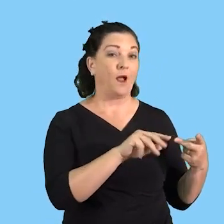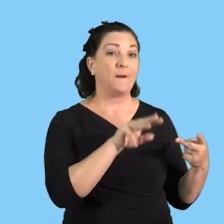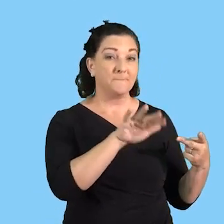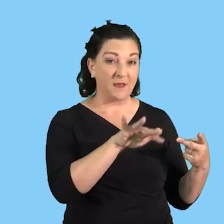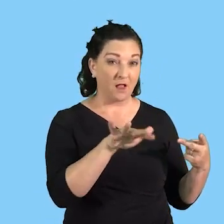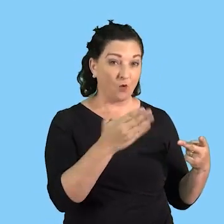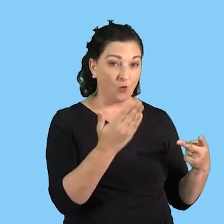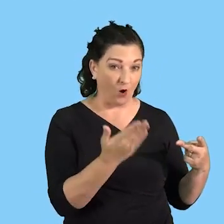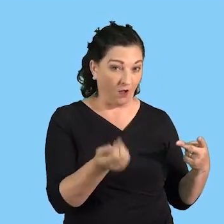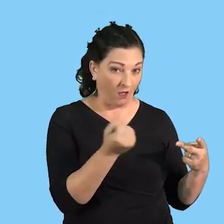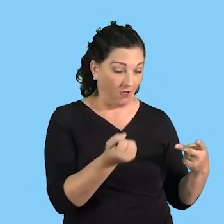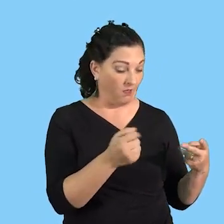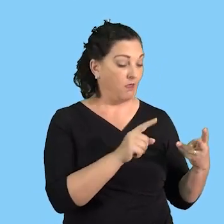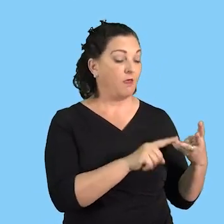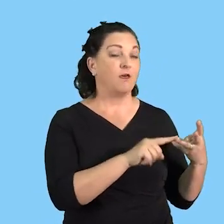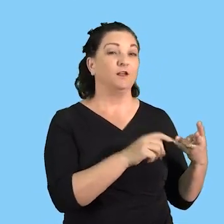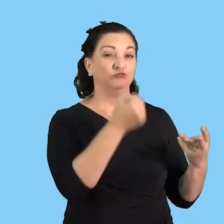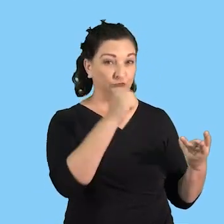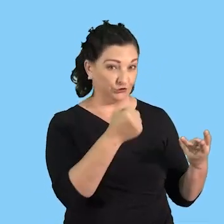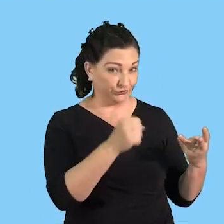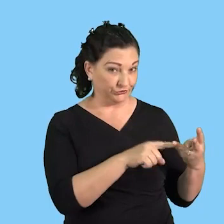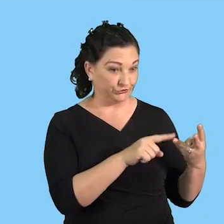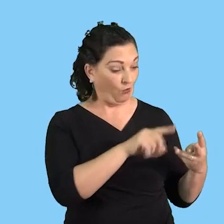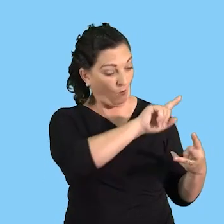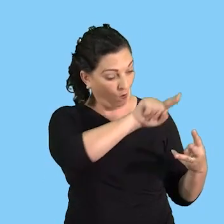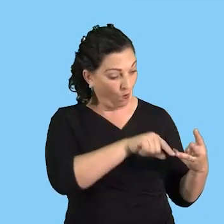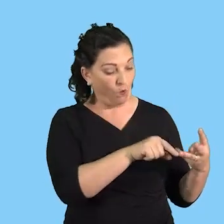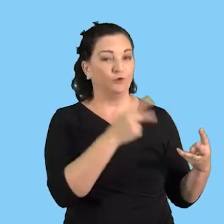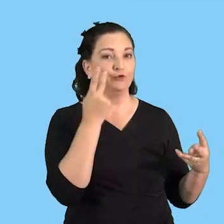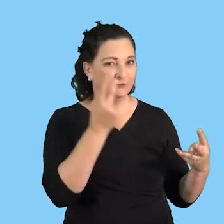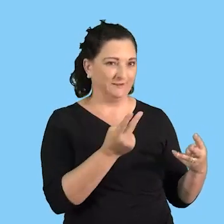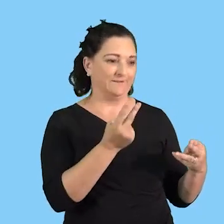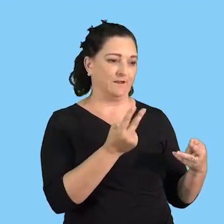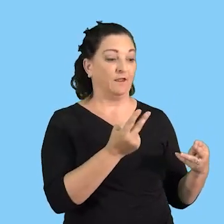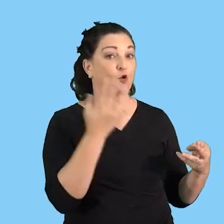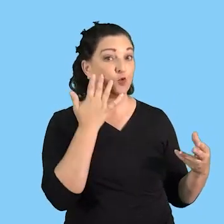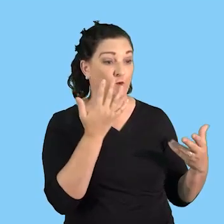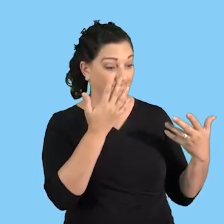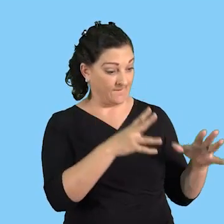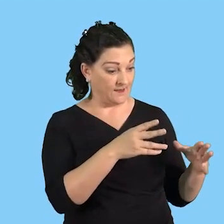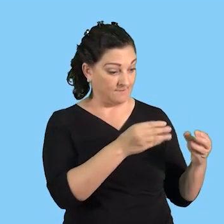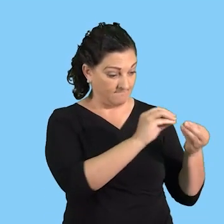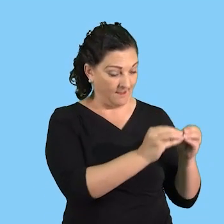and then allow production to happen and then come back and inspect the final product.